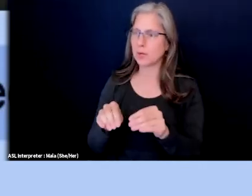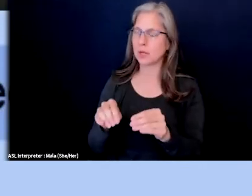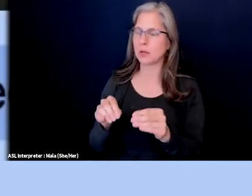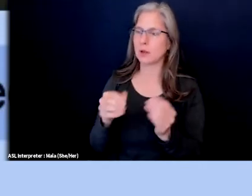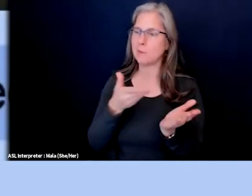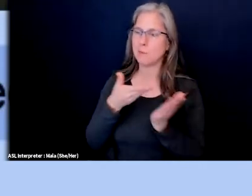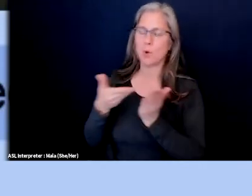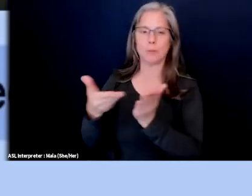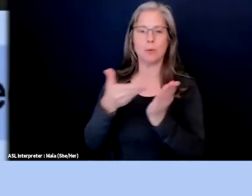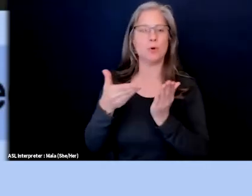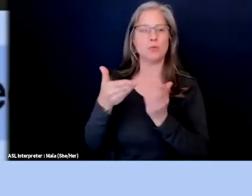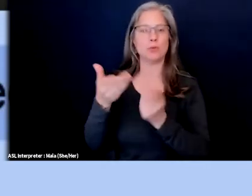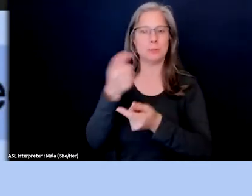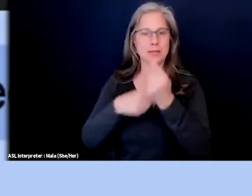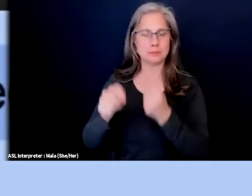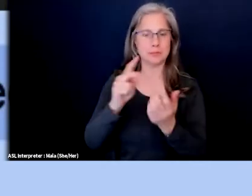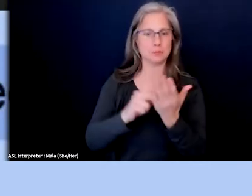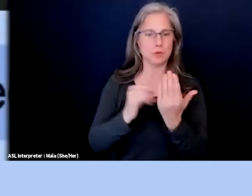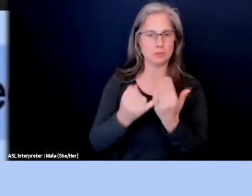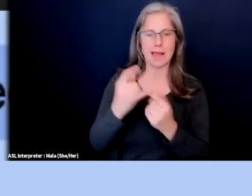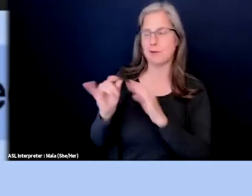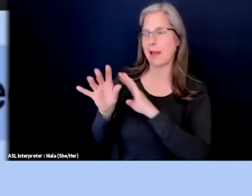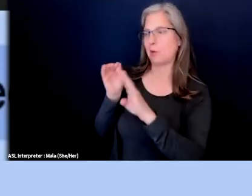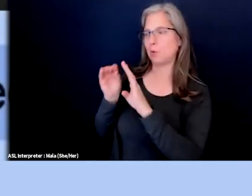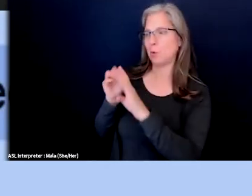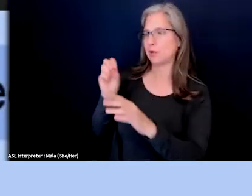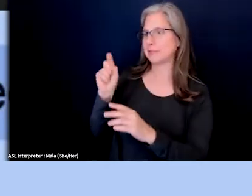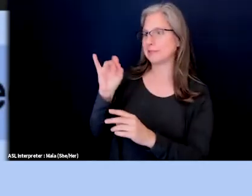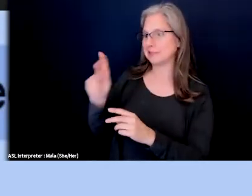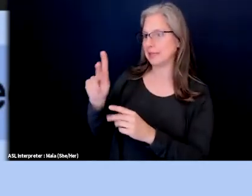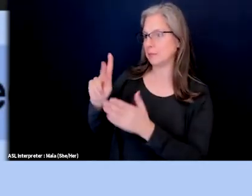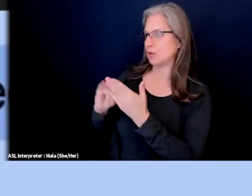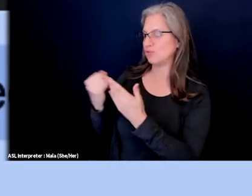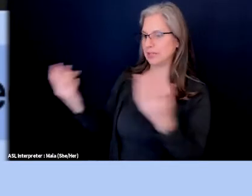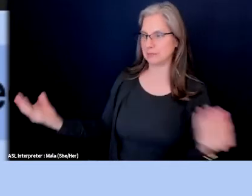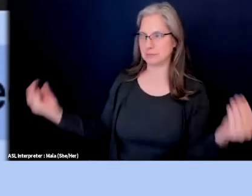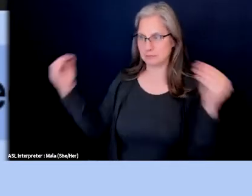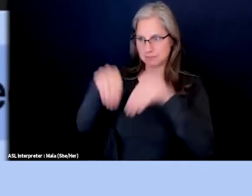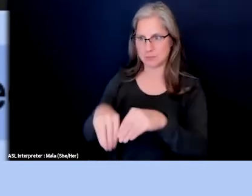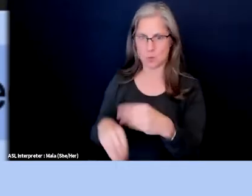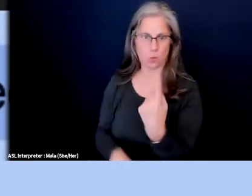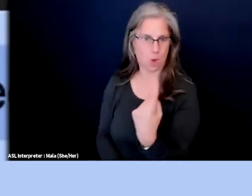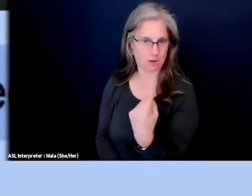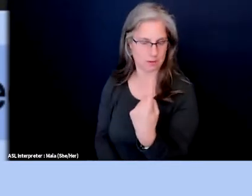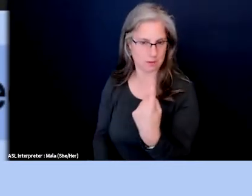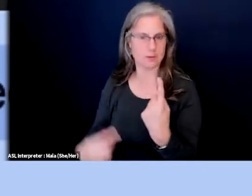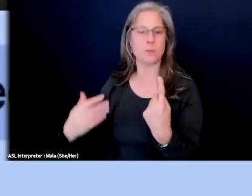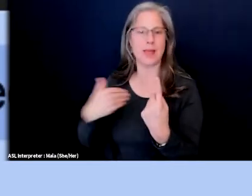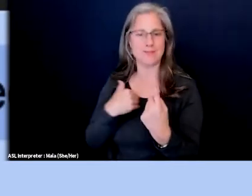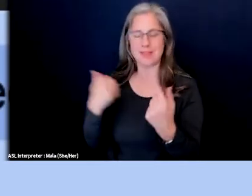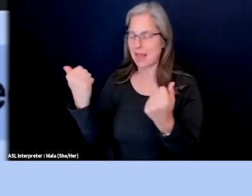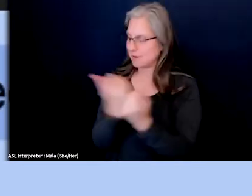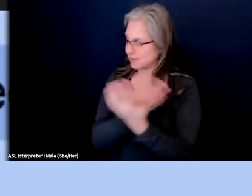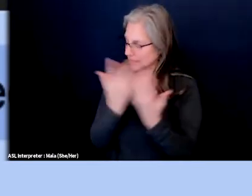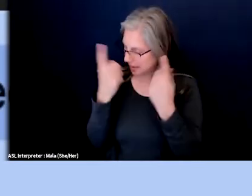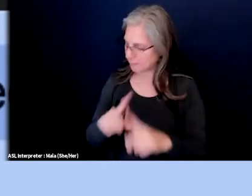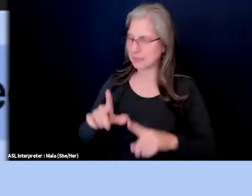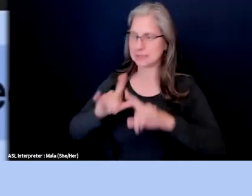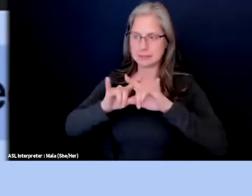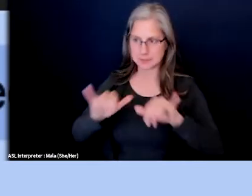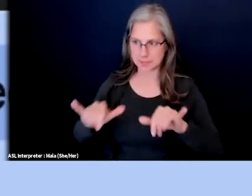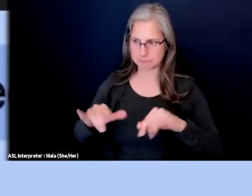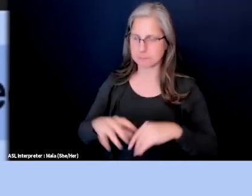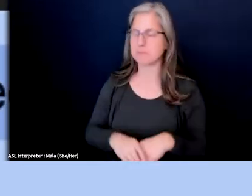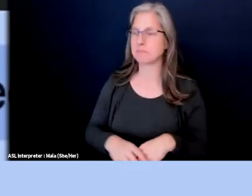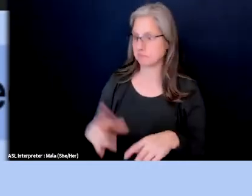replacement project and the outdoor sink project together in one, so that we have everything happening at one time.